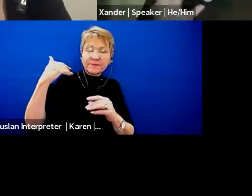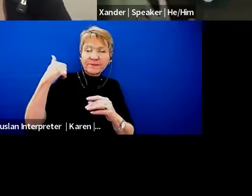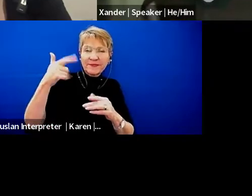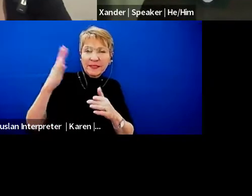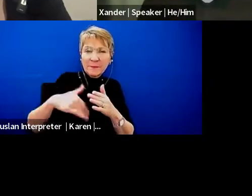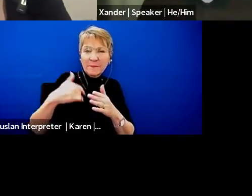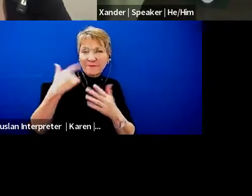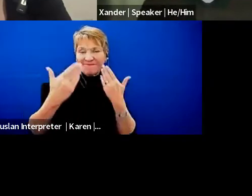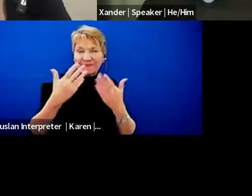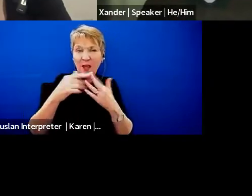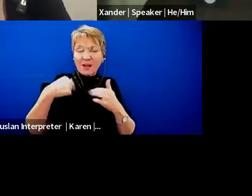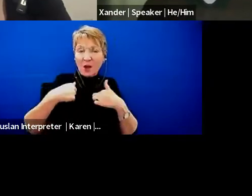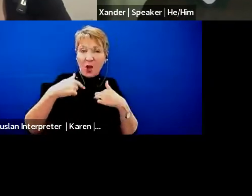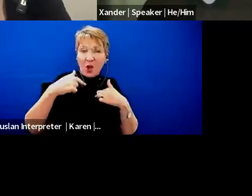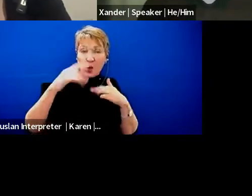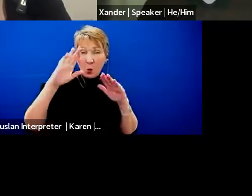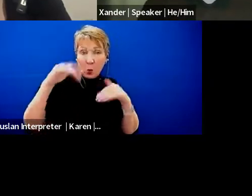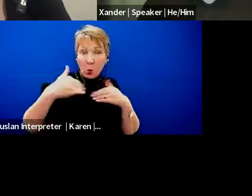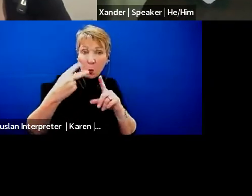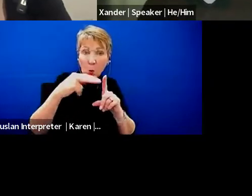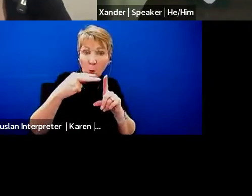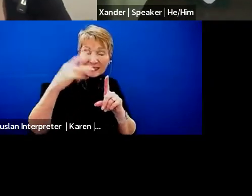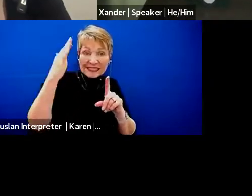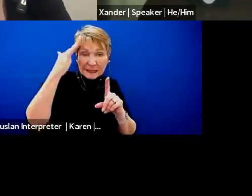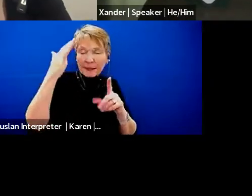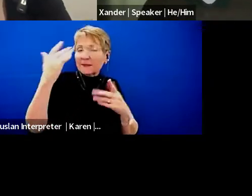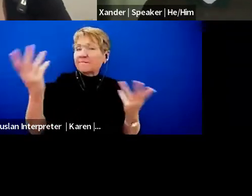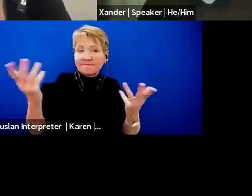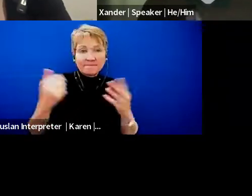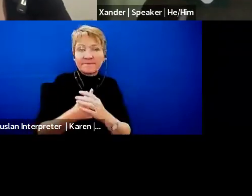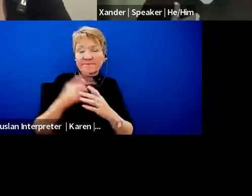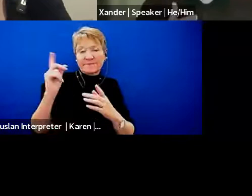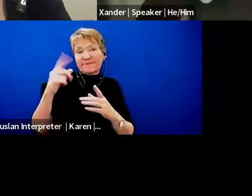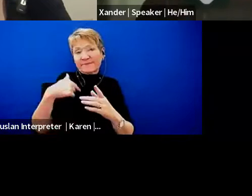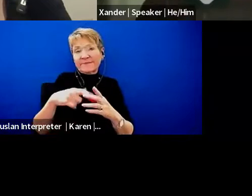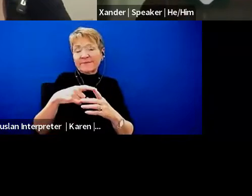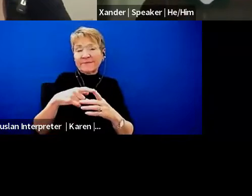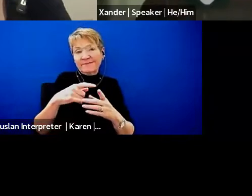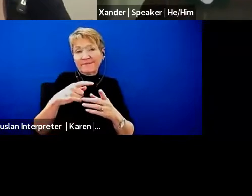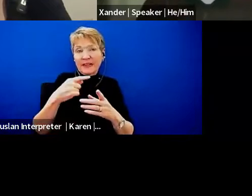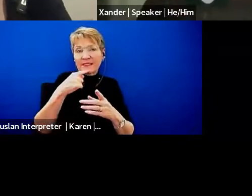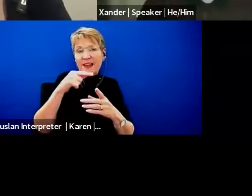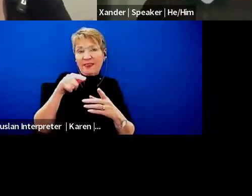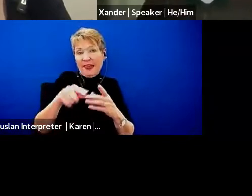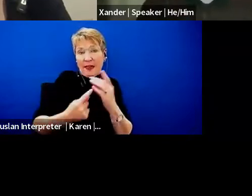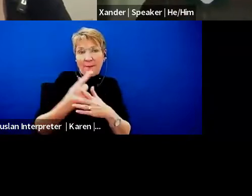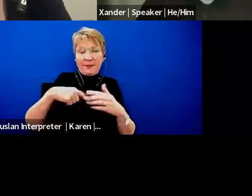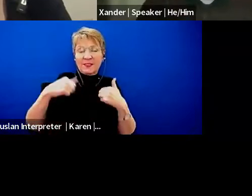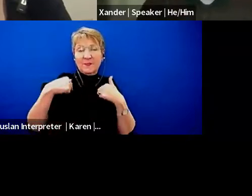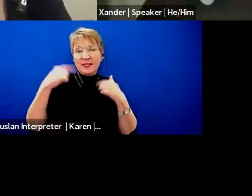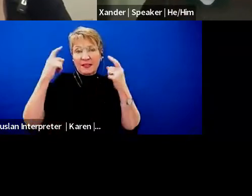but that's not confirmed. So for now, we're just blaming it on good old anxiety. But yeah, it's just a